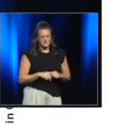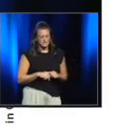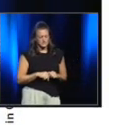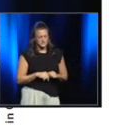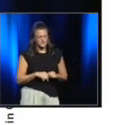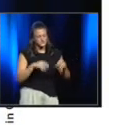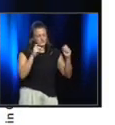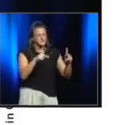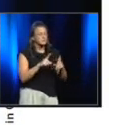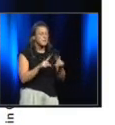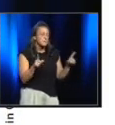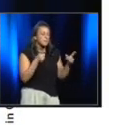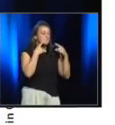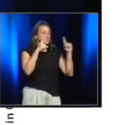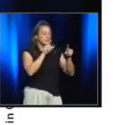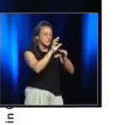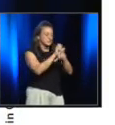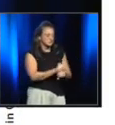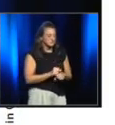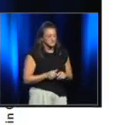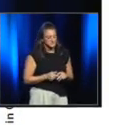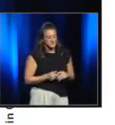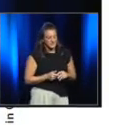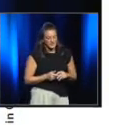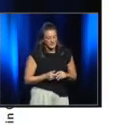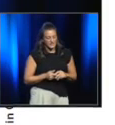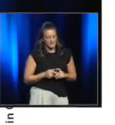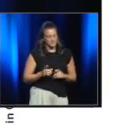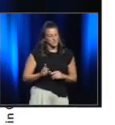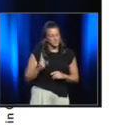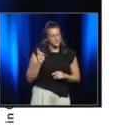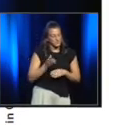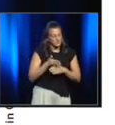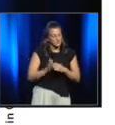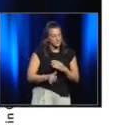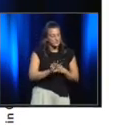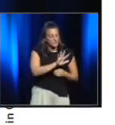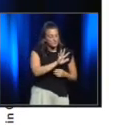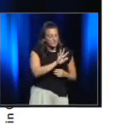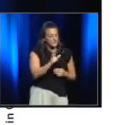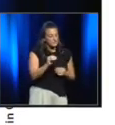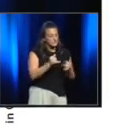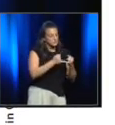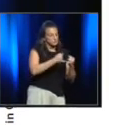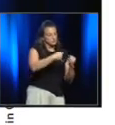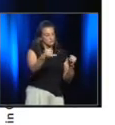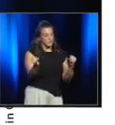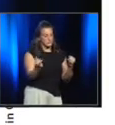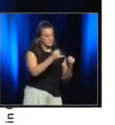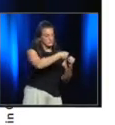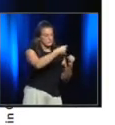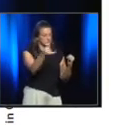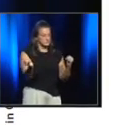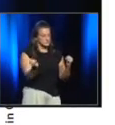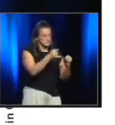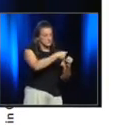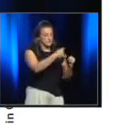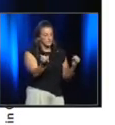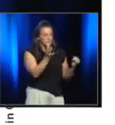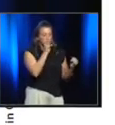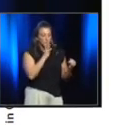Okay, but we did get the hang of it eventually. And this is the result of 50 tracks of female southern elephant seals from Macquarie